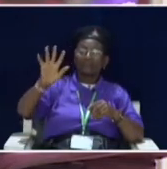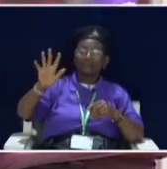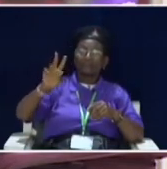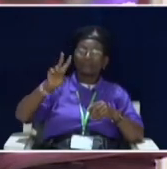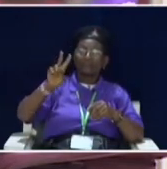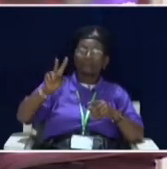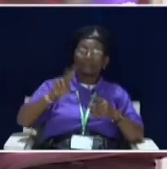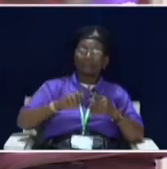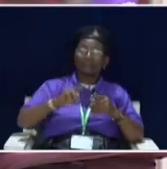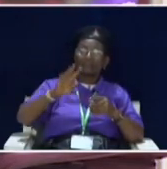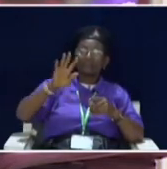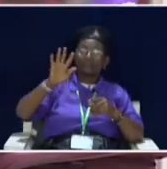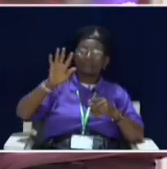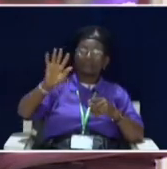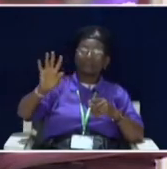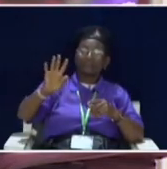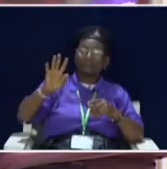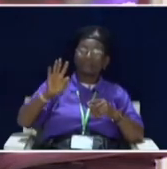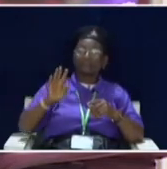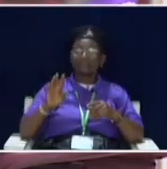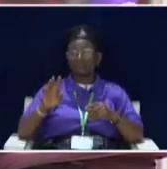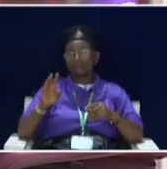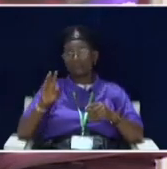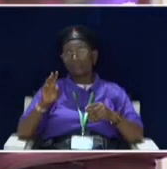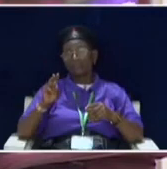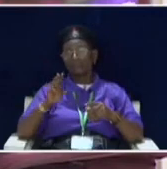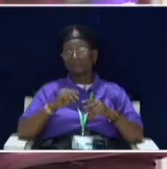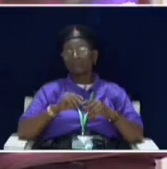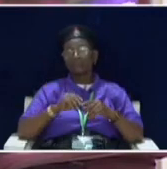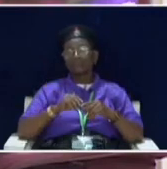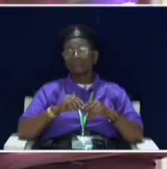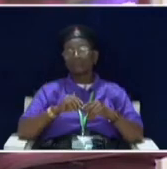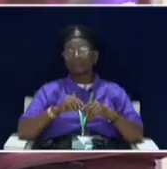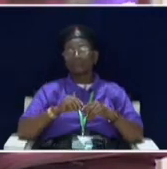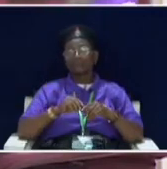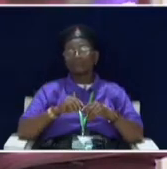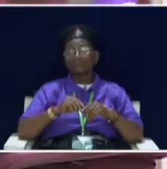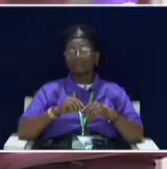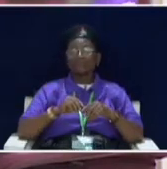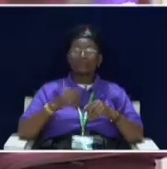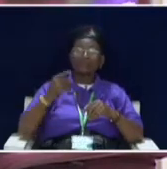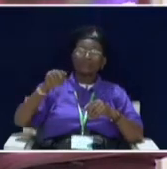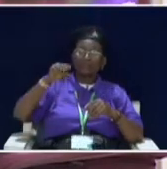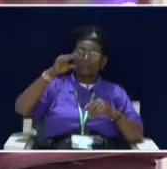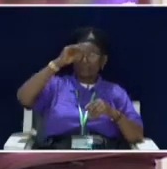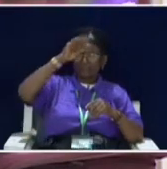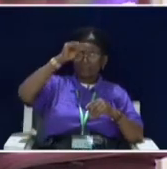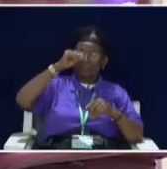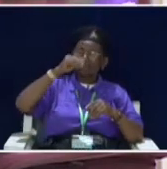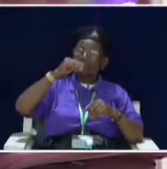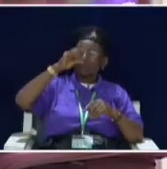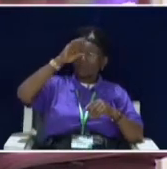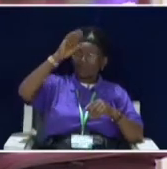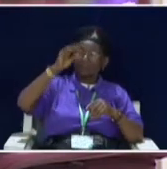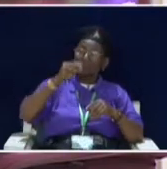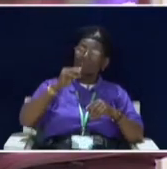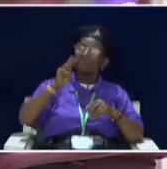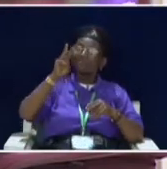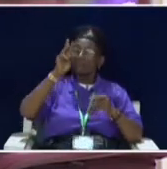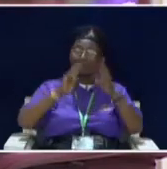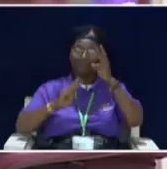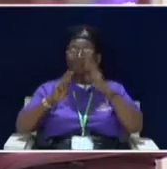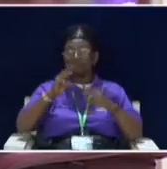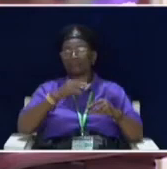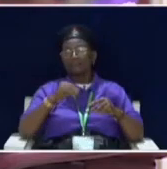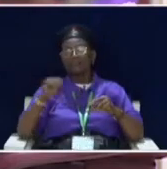ẹsẹ̀ ìkẹrìndínláàádọ́ta dé ìkejìléláàádọ́ta. Bartimaeus cried. Bartimaeus kígbe. And God